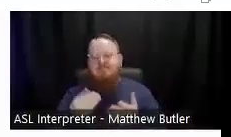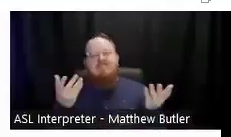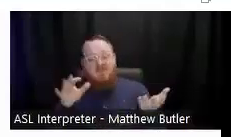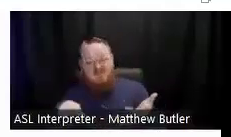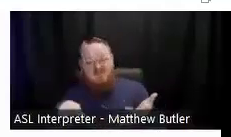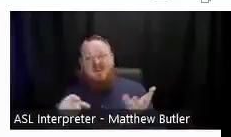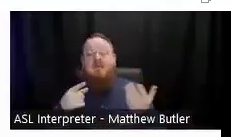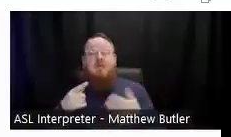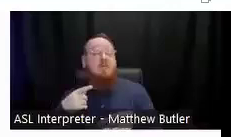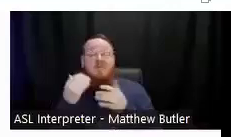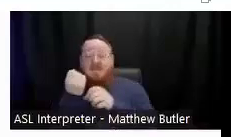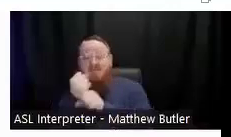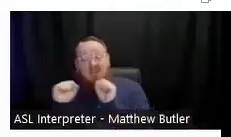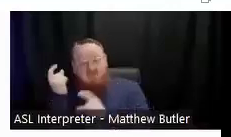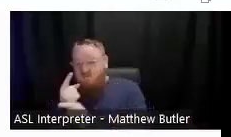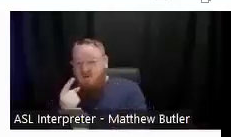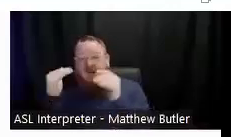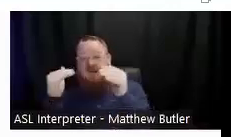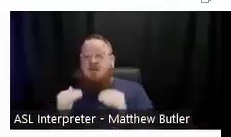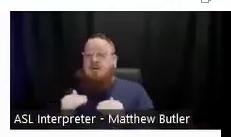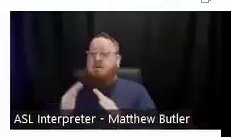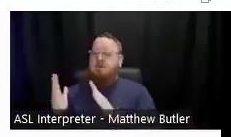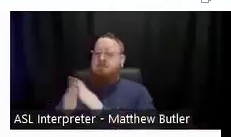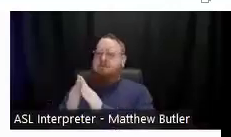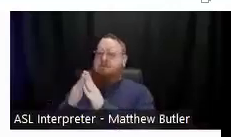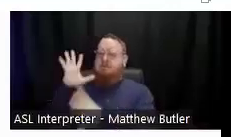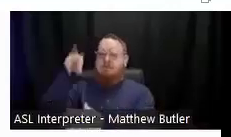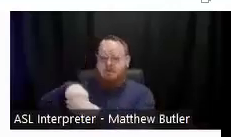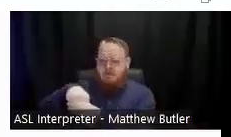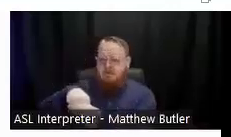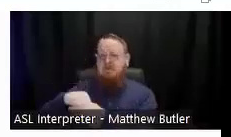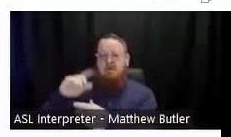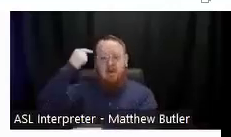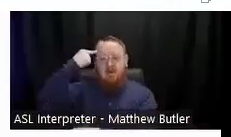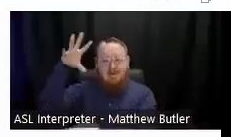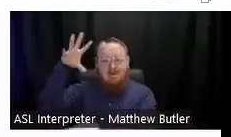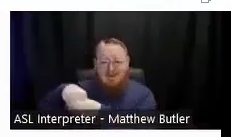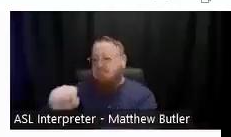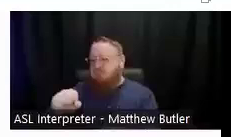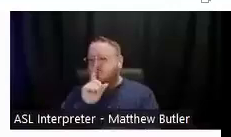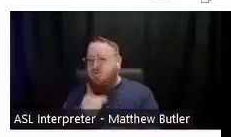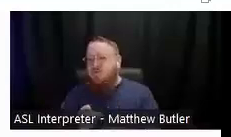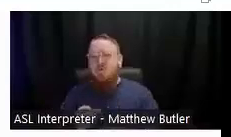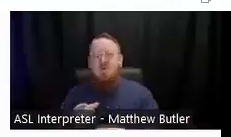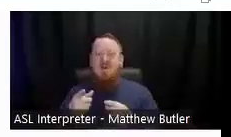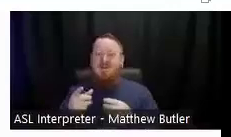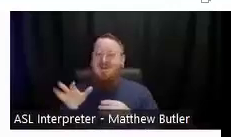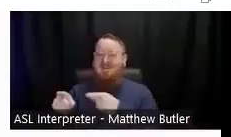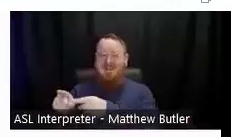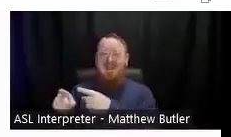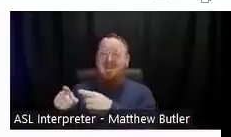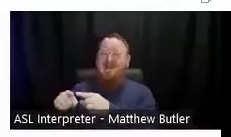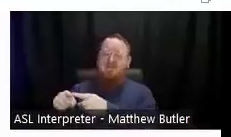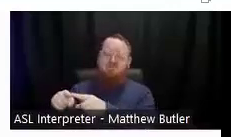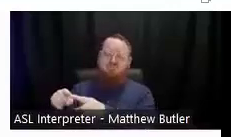Safety, certainly. Civic engagement, Jasmine says. Absolutely. And that can be in so many different